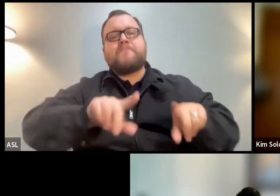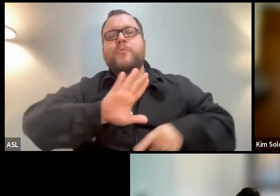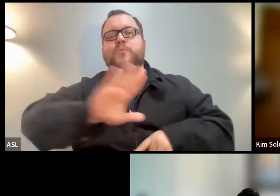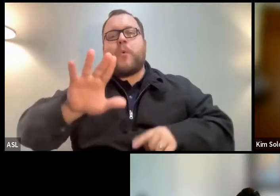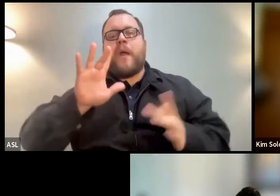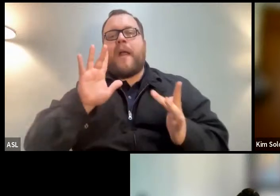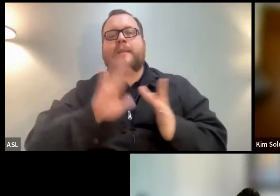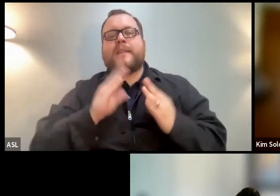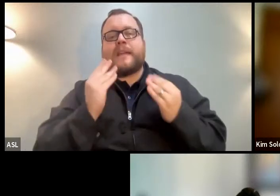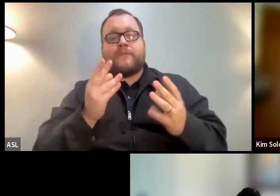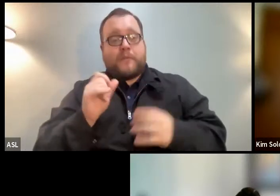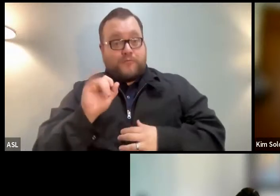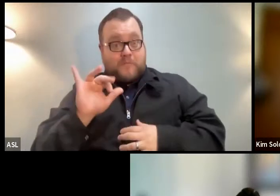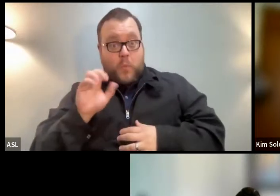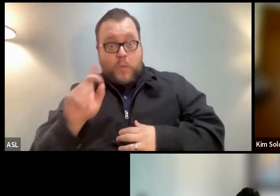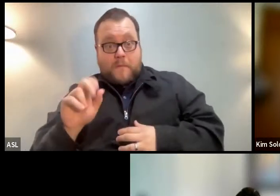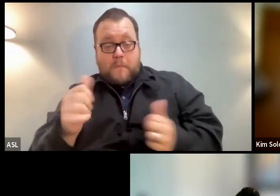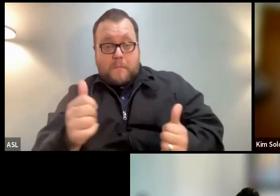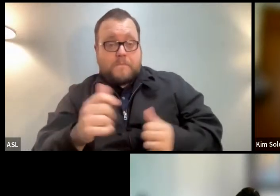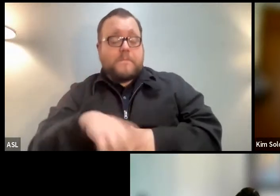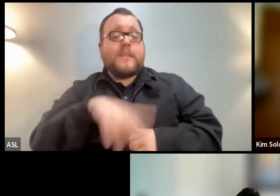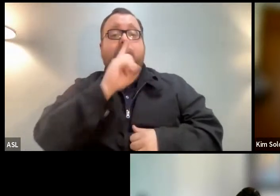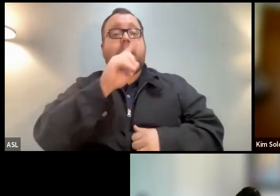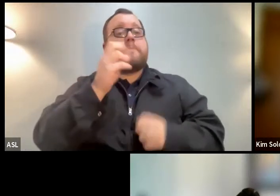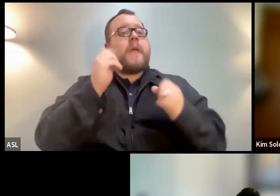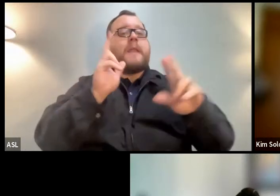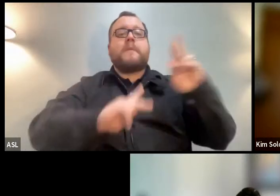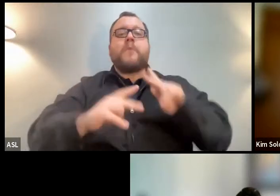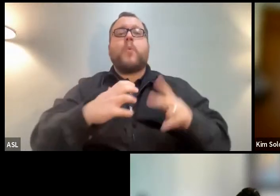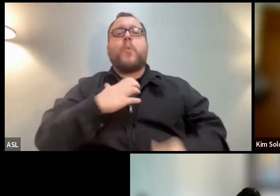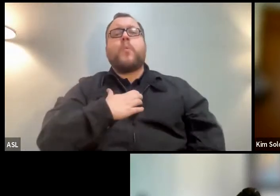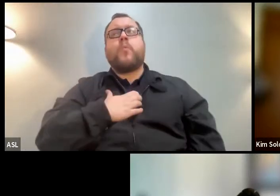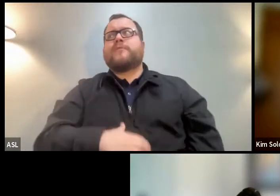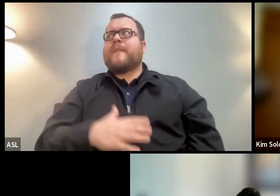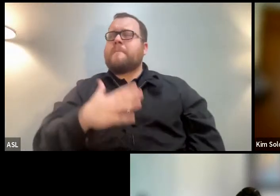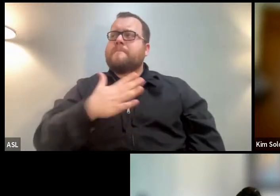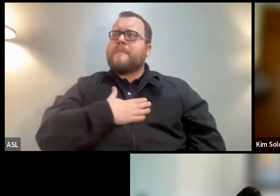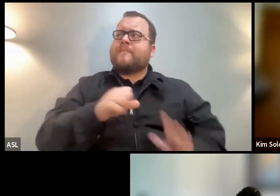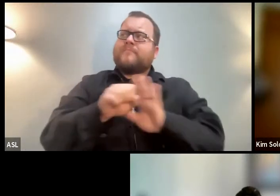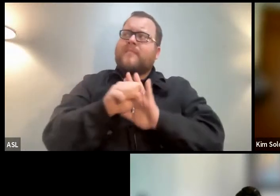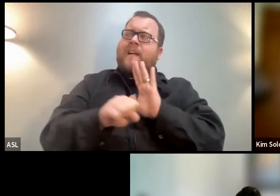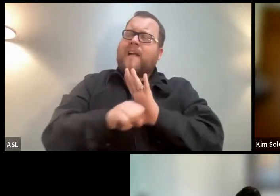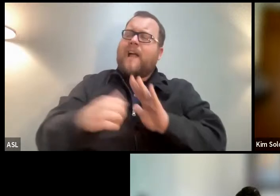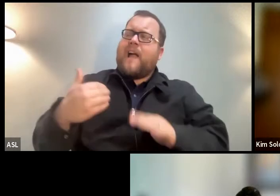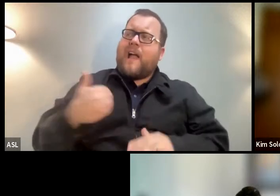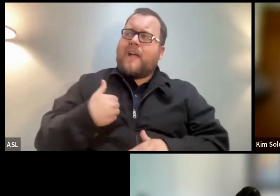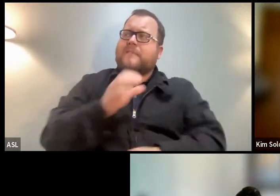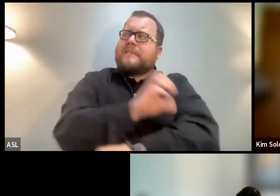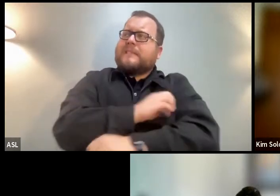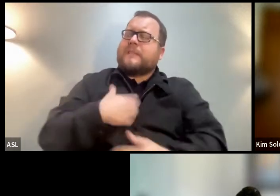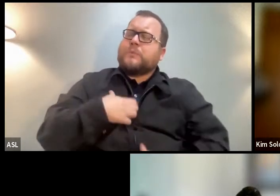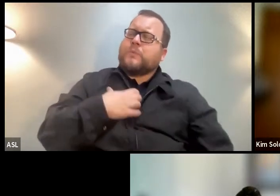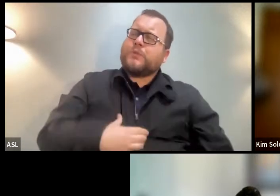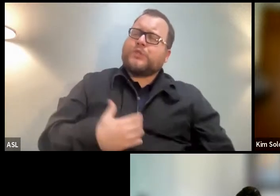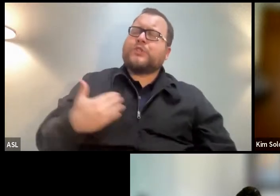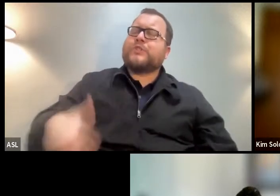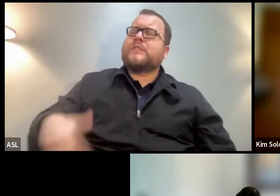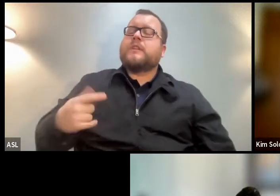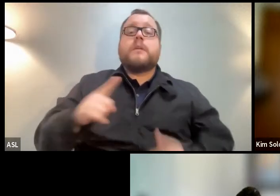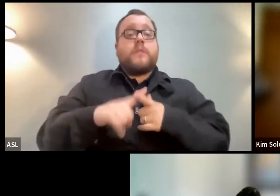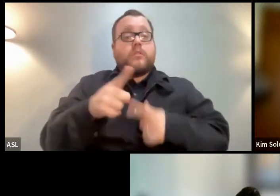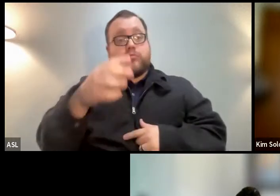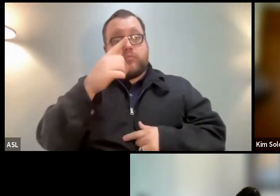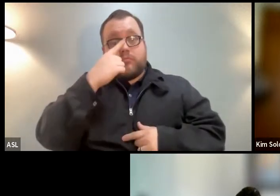that's okay. And lots of people who wish that they had a clinic in their state. Can you speak a little bit to